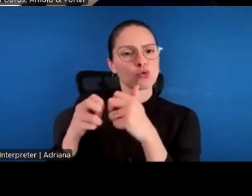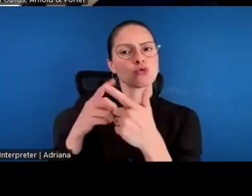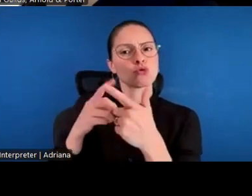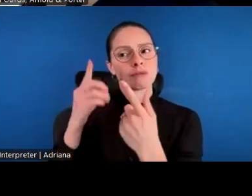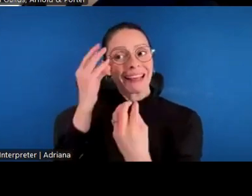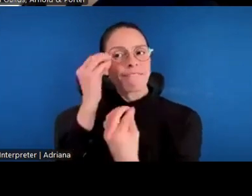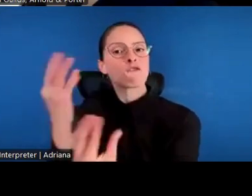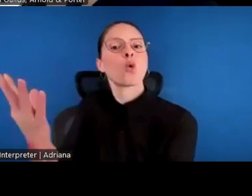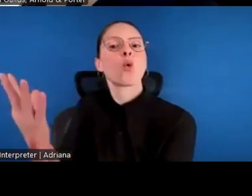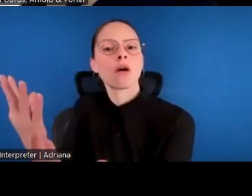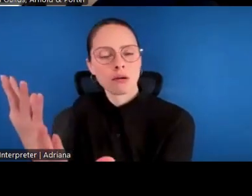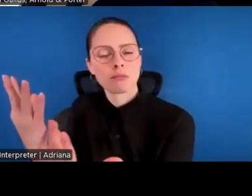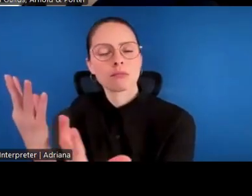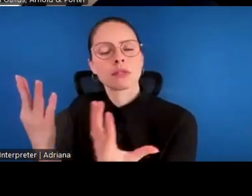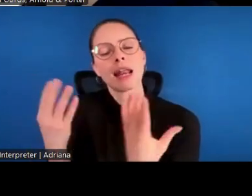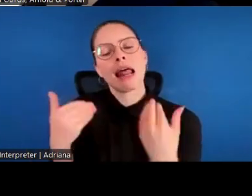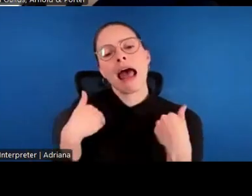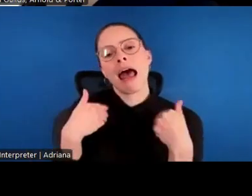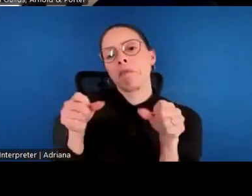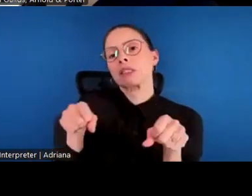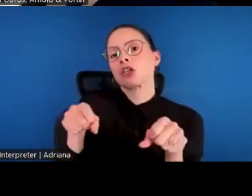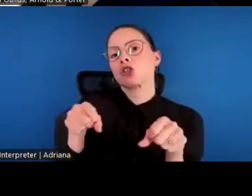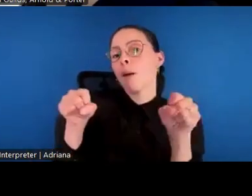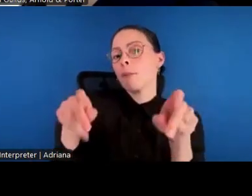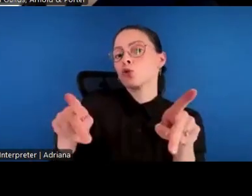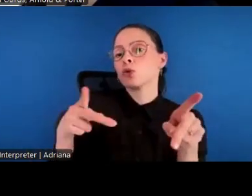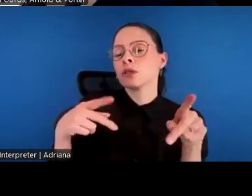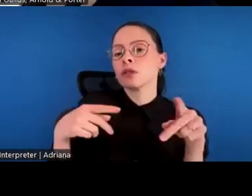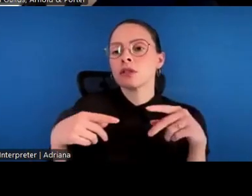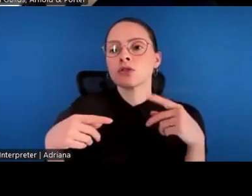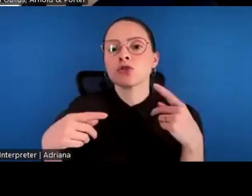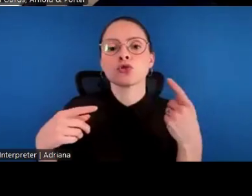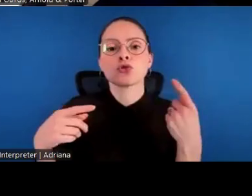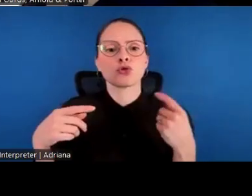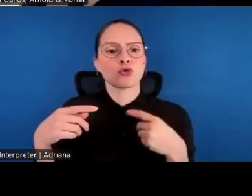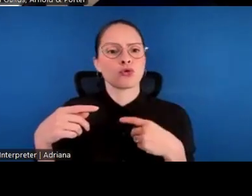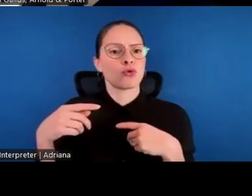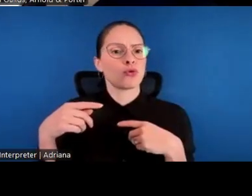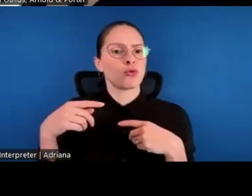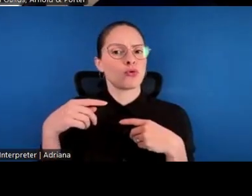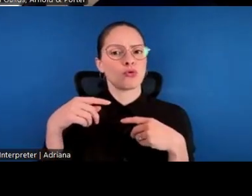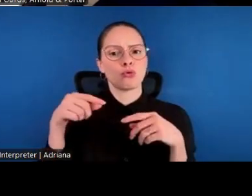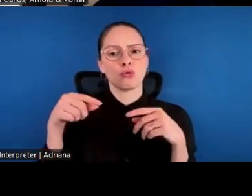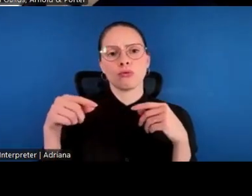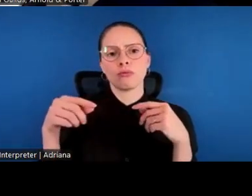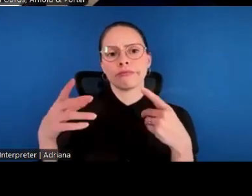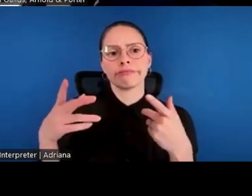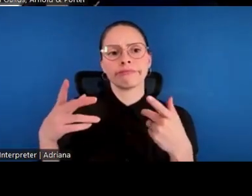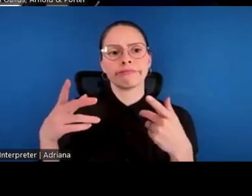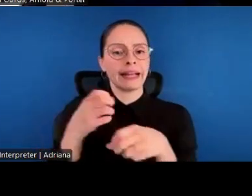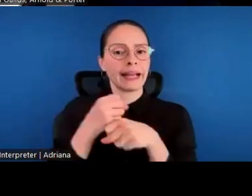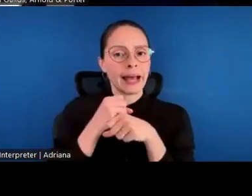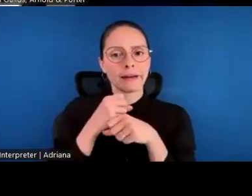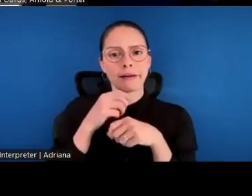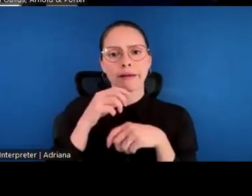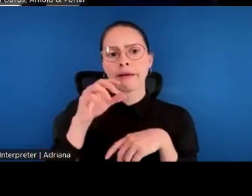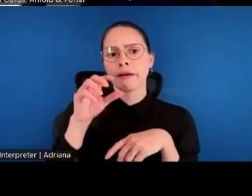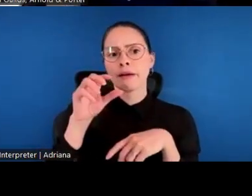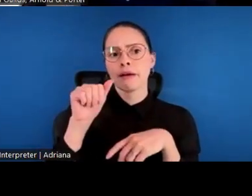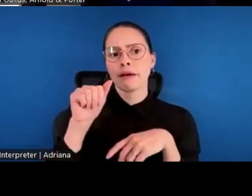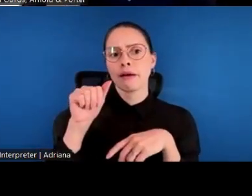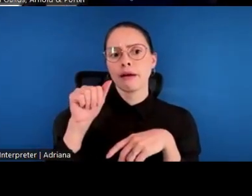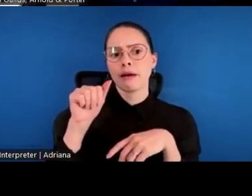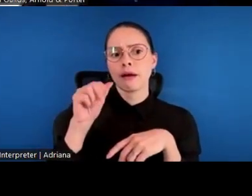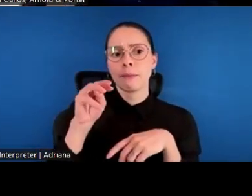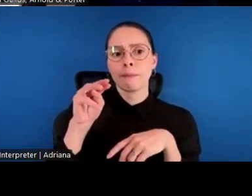are potential opportunities to seek an amicus on specified issues. As a victim, you can try